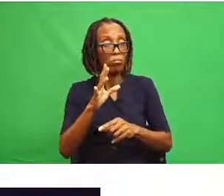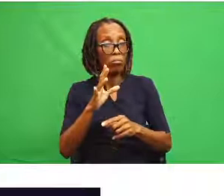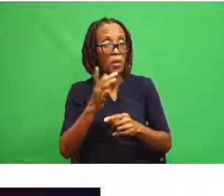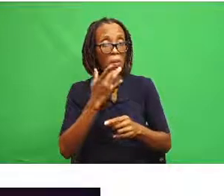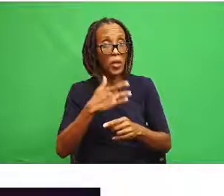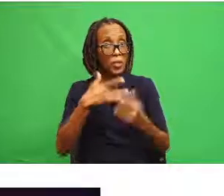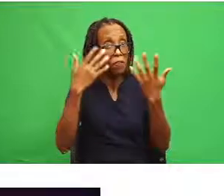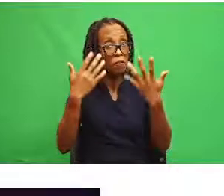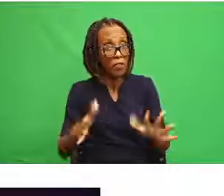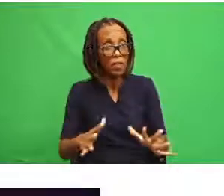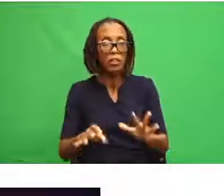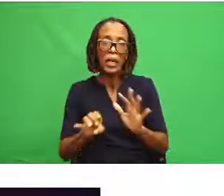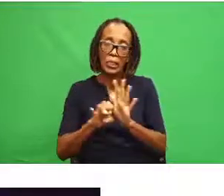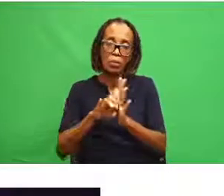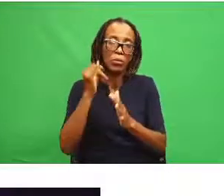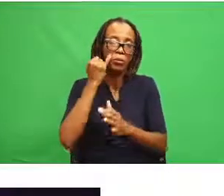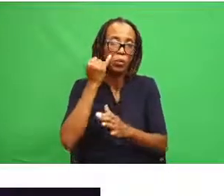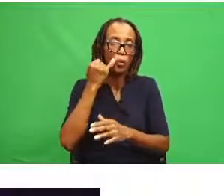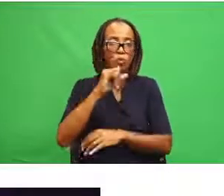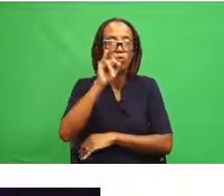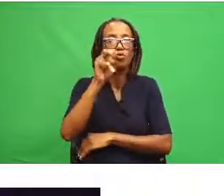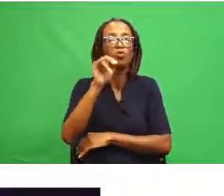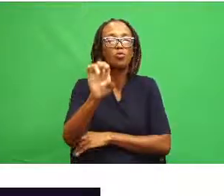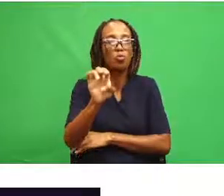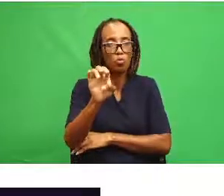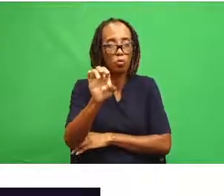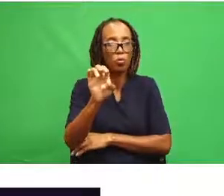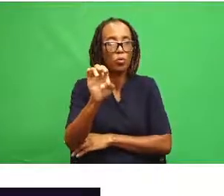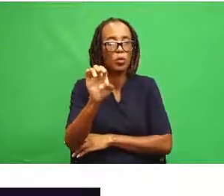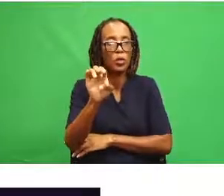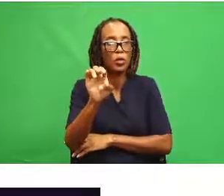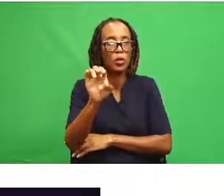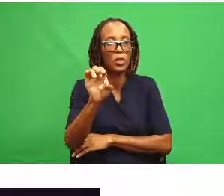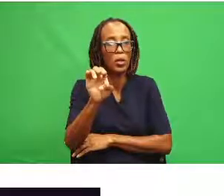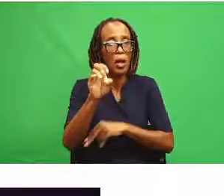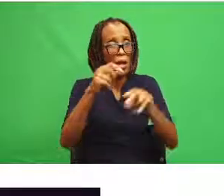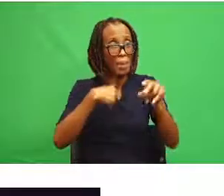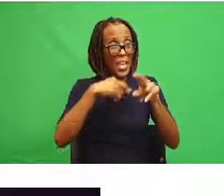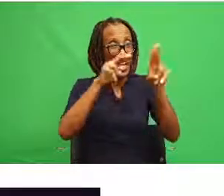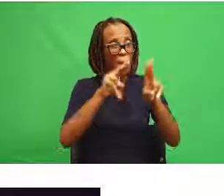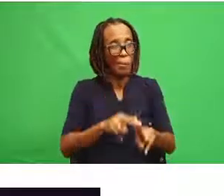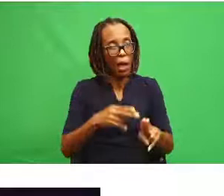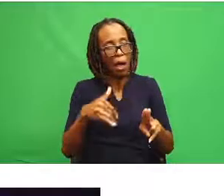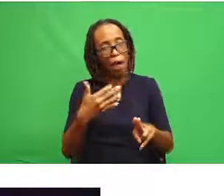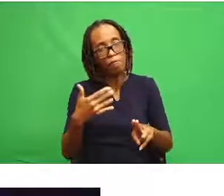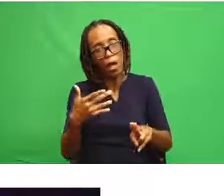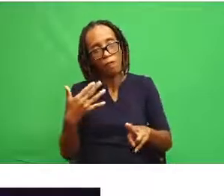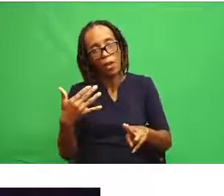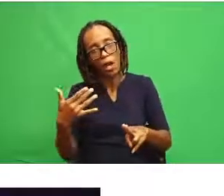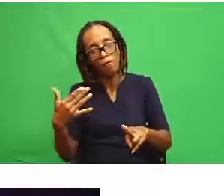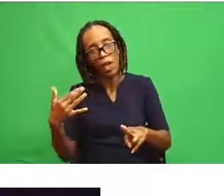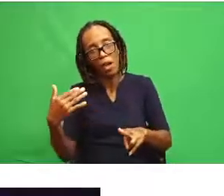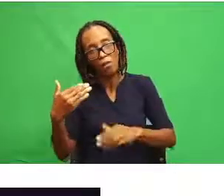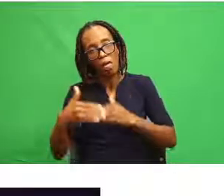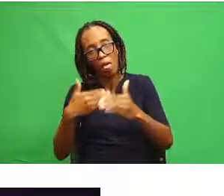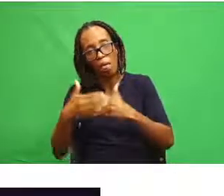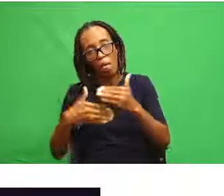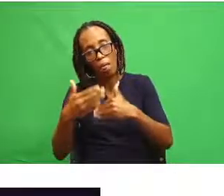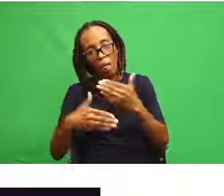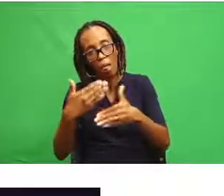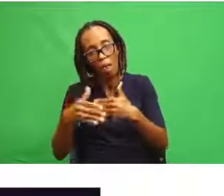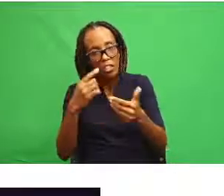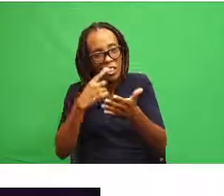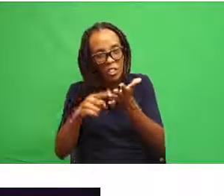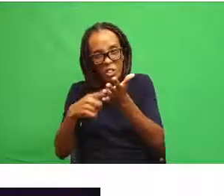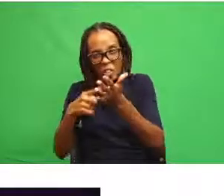in June again, you applied in June, right? And it takes a while to process the pension. As I said, it's